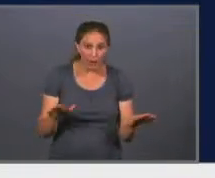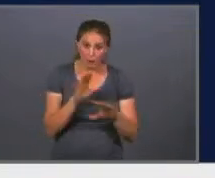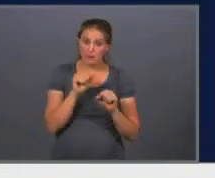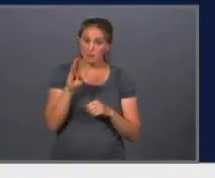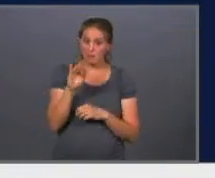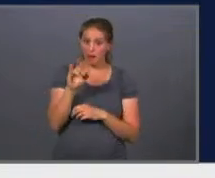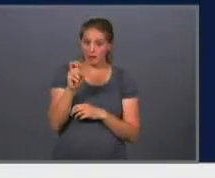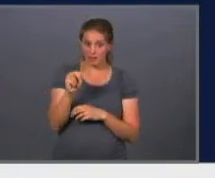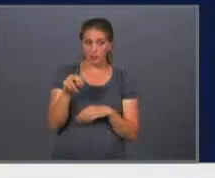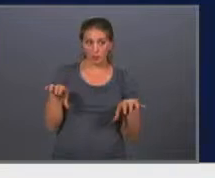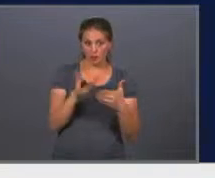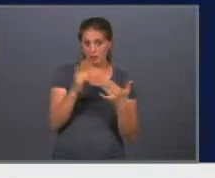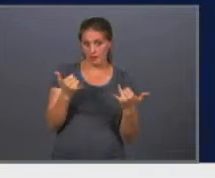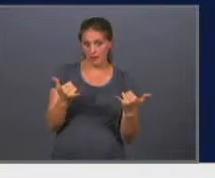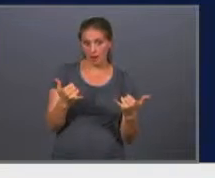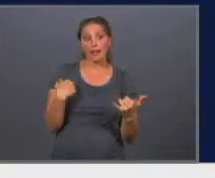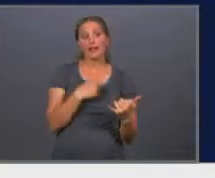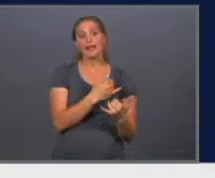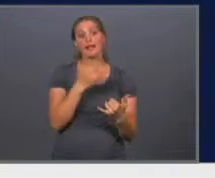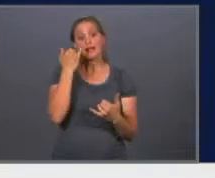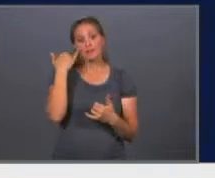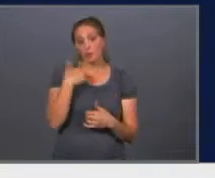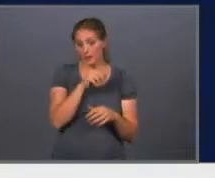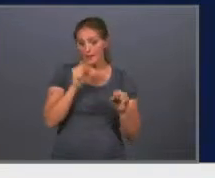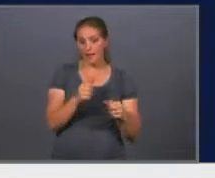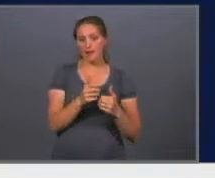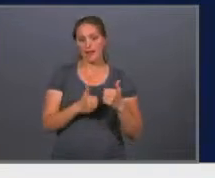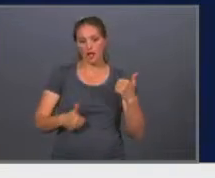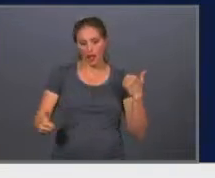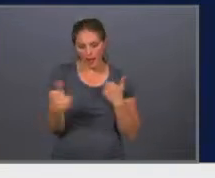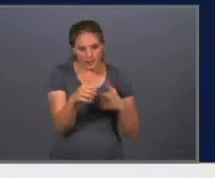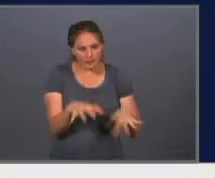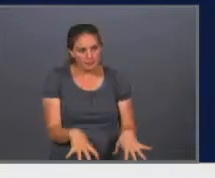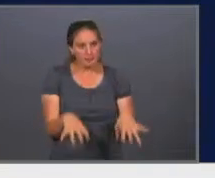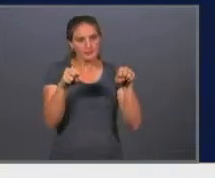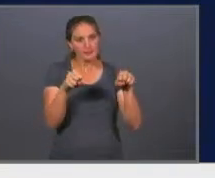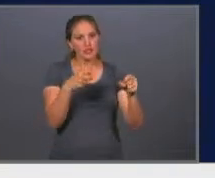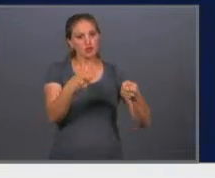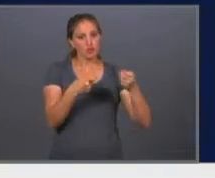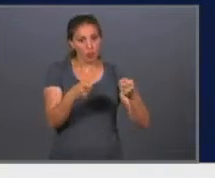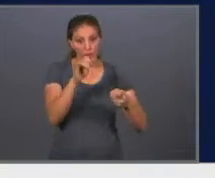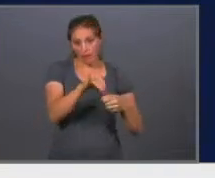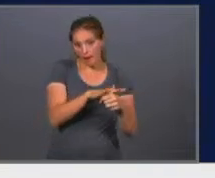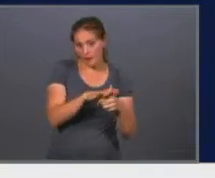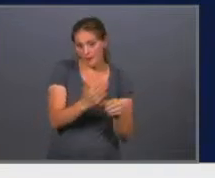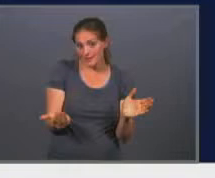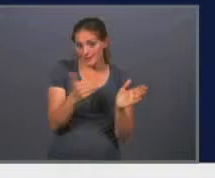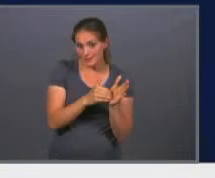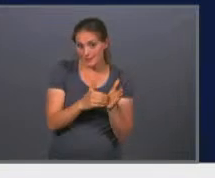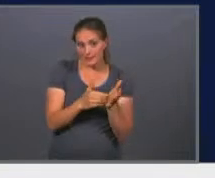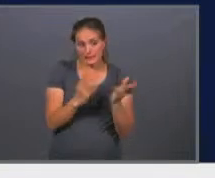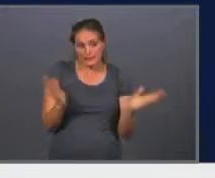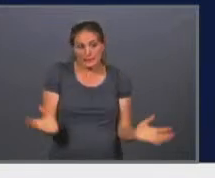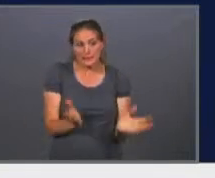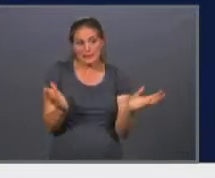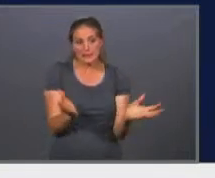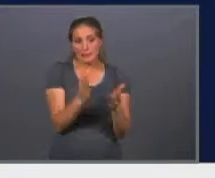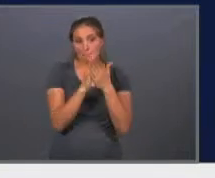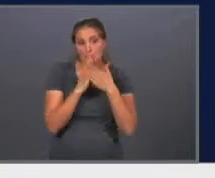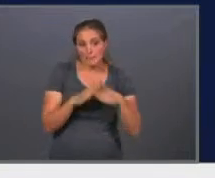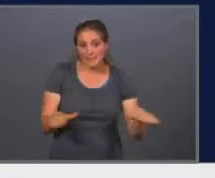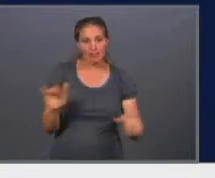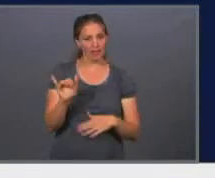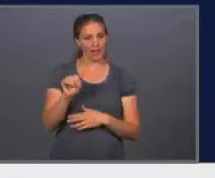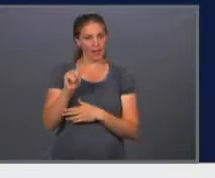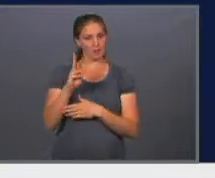get out ahead of that to be able to have leverage over that area so we can promote peace like we've done with the Abraham